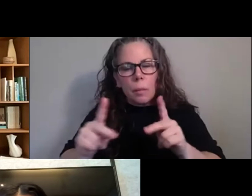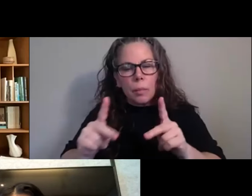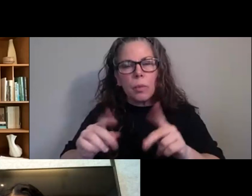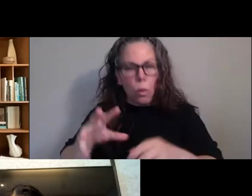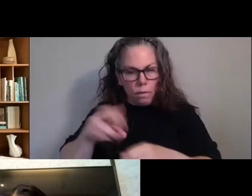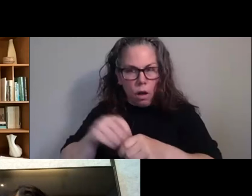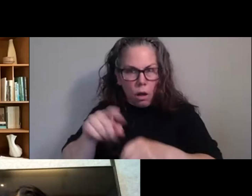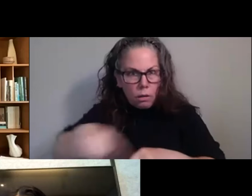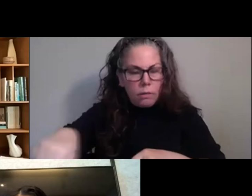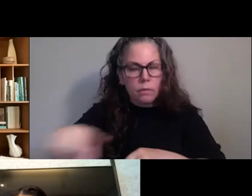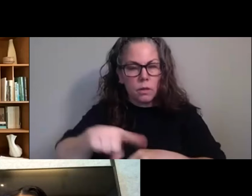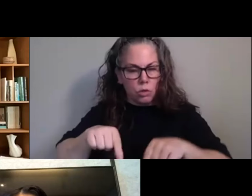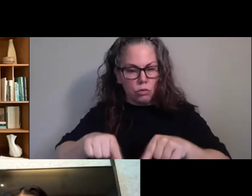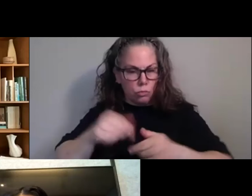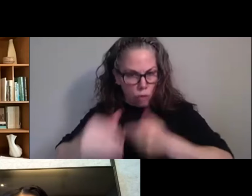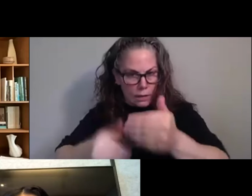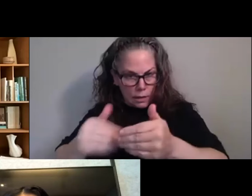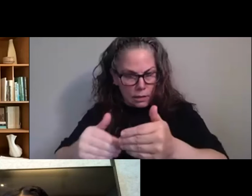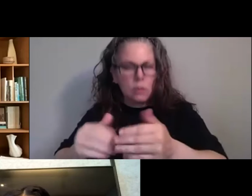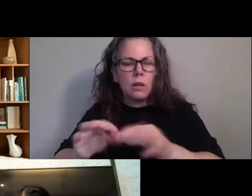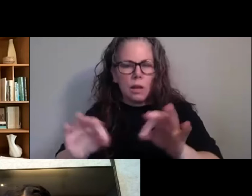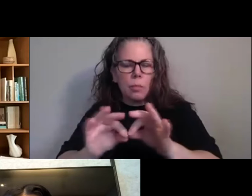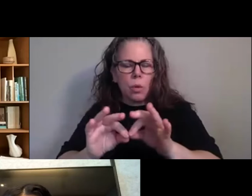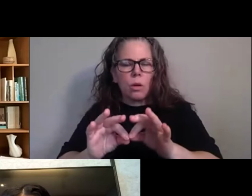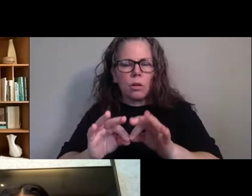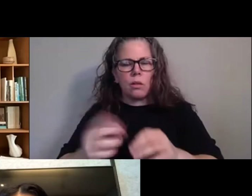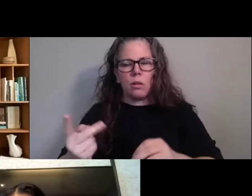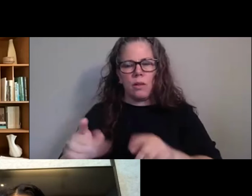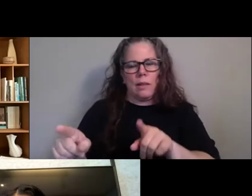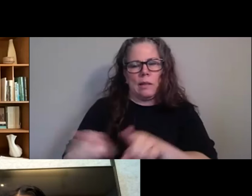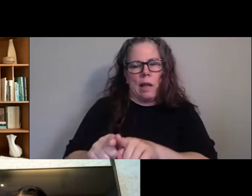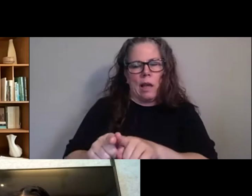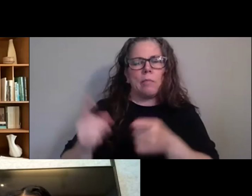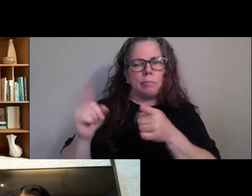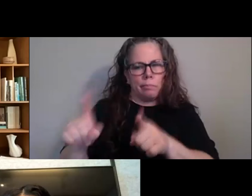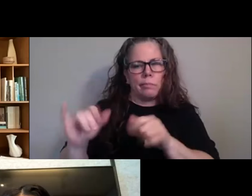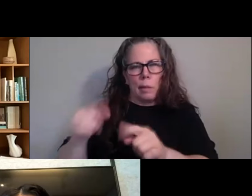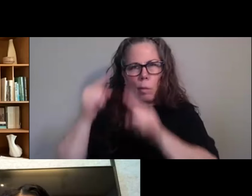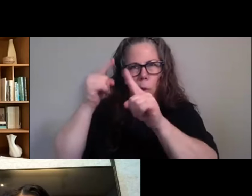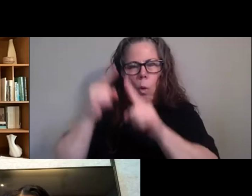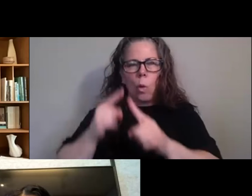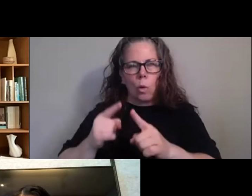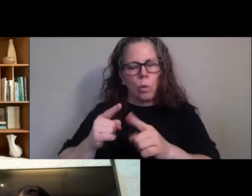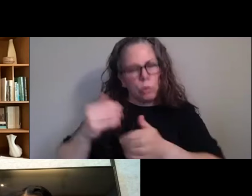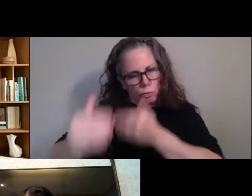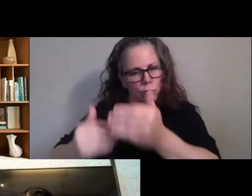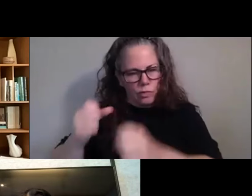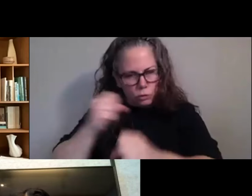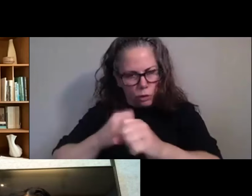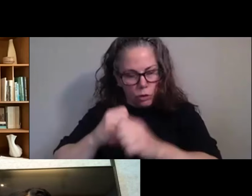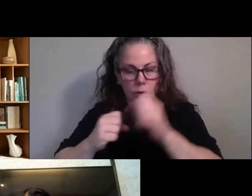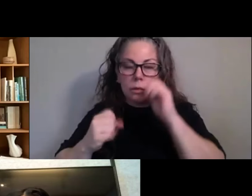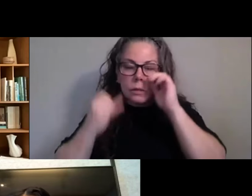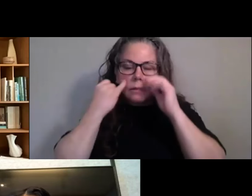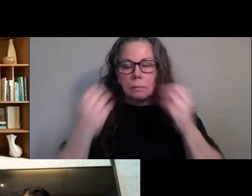involve in with your advocacy, make sure you have a shared goal and strategy. It's very helpful when multiple